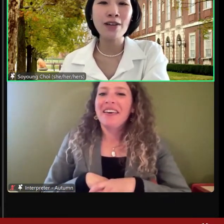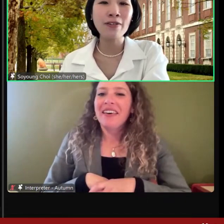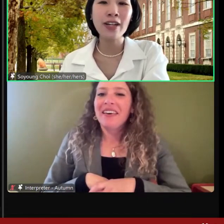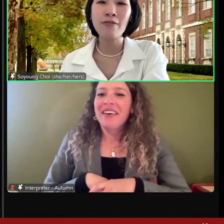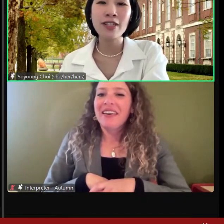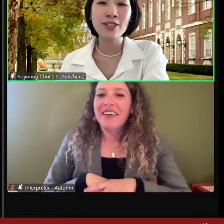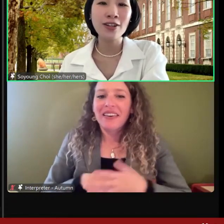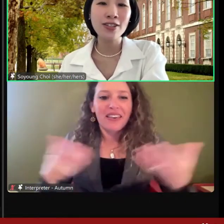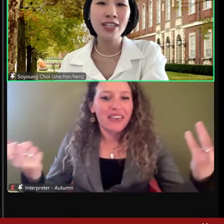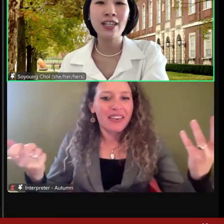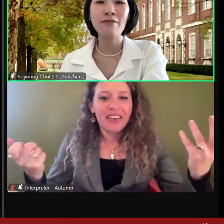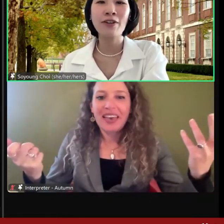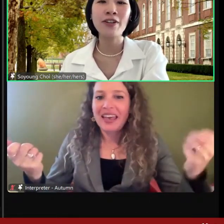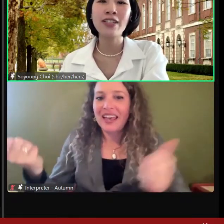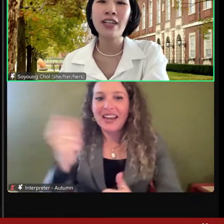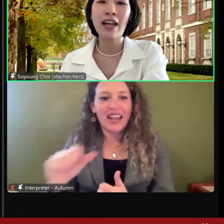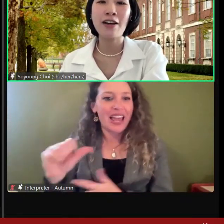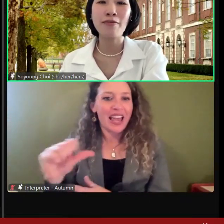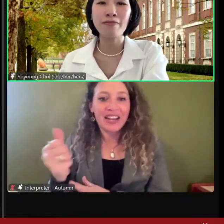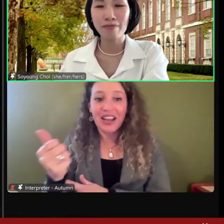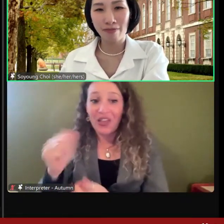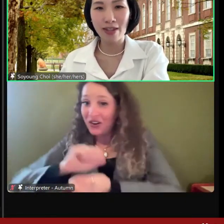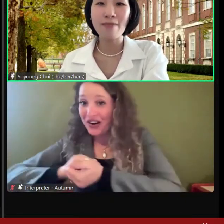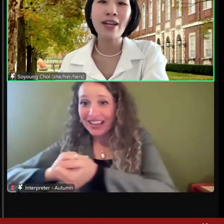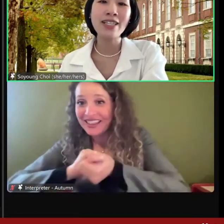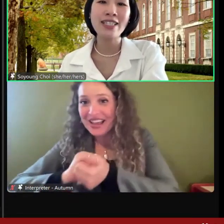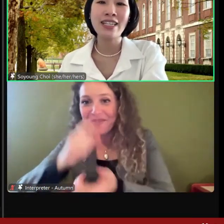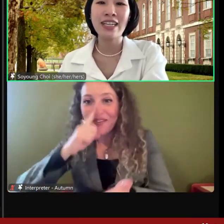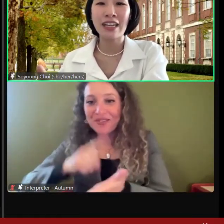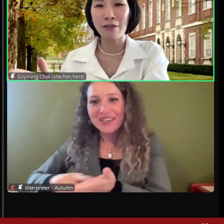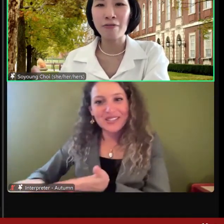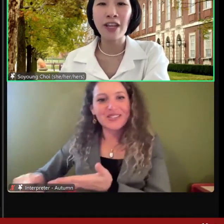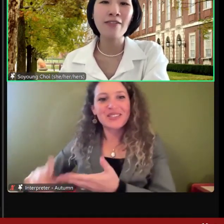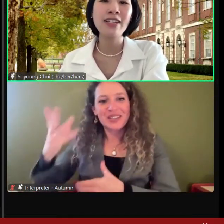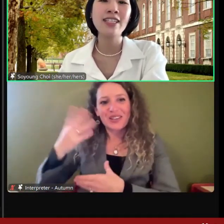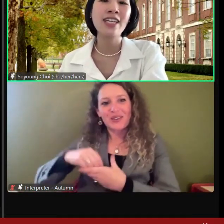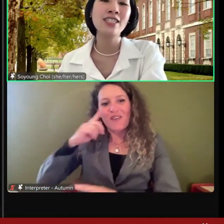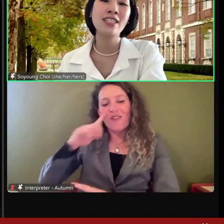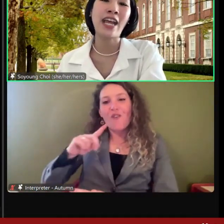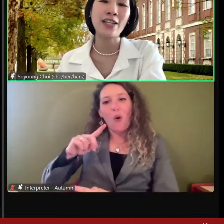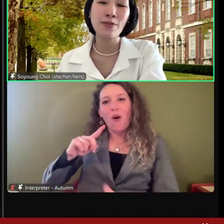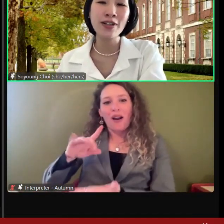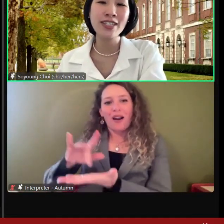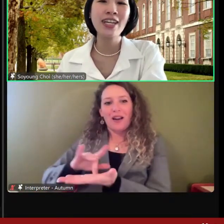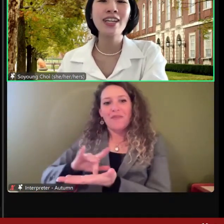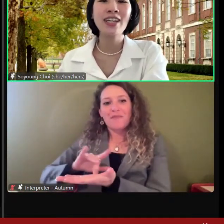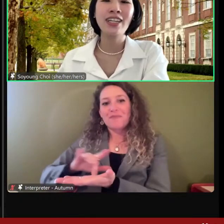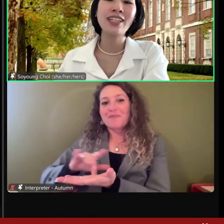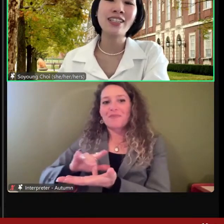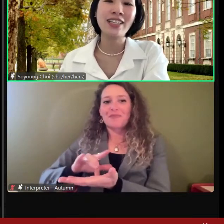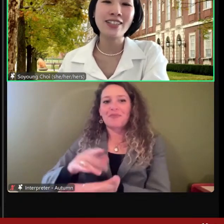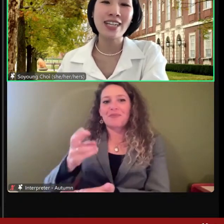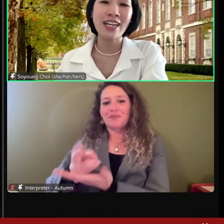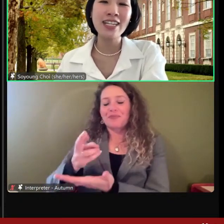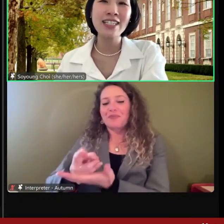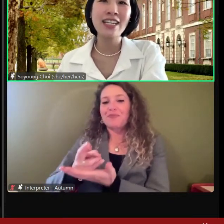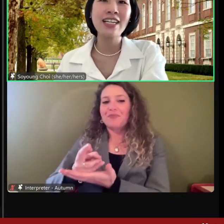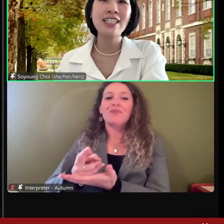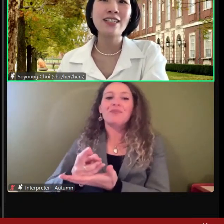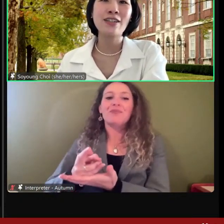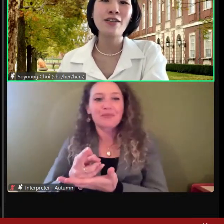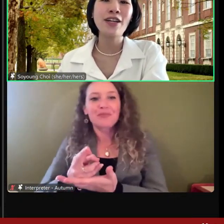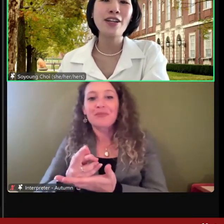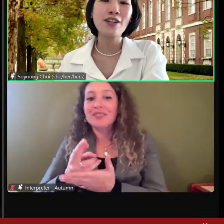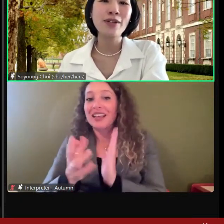other collaborative research for the medicine or rehabilitation experts in clinical